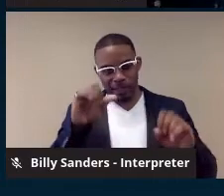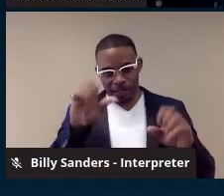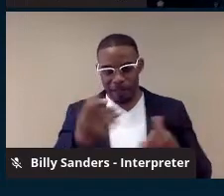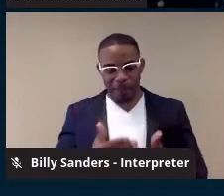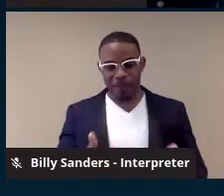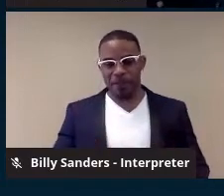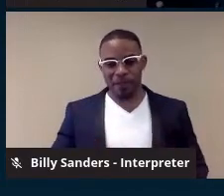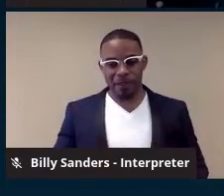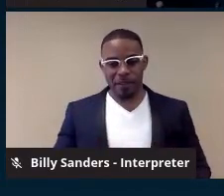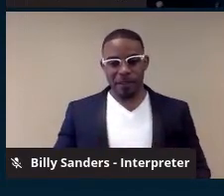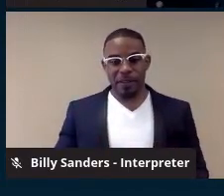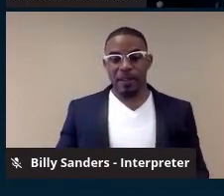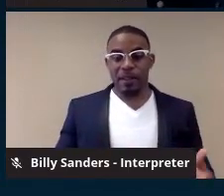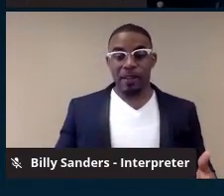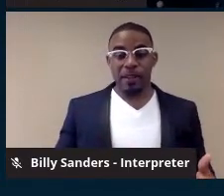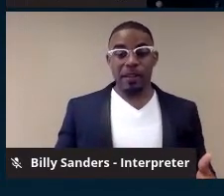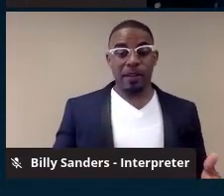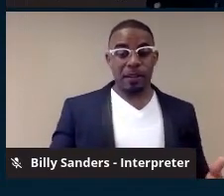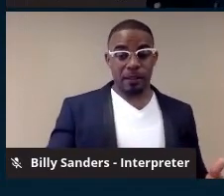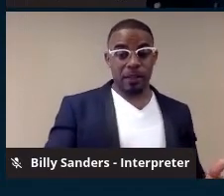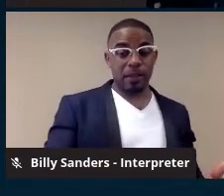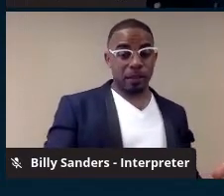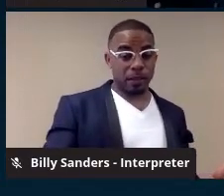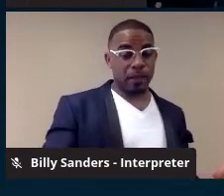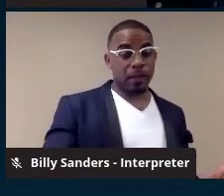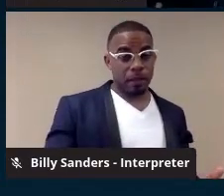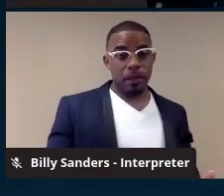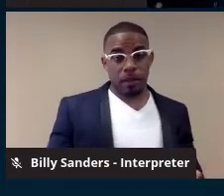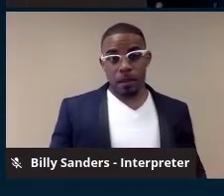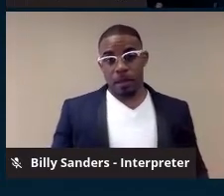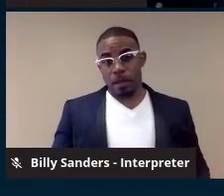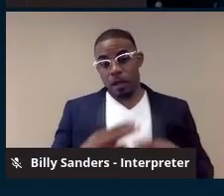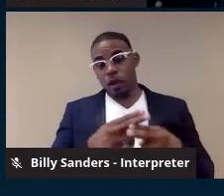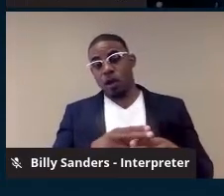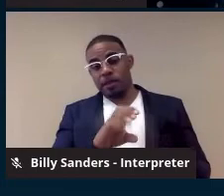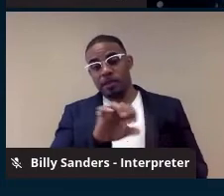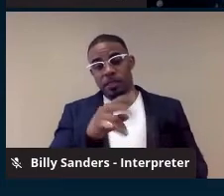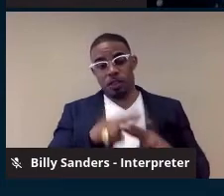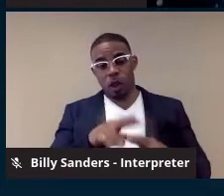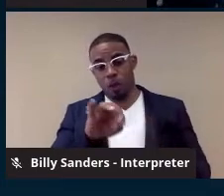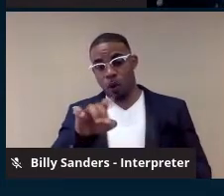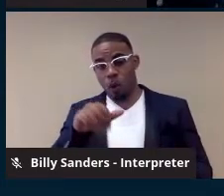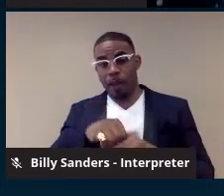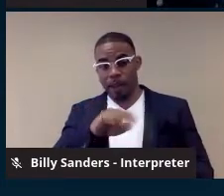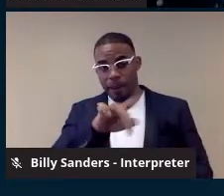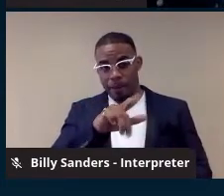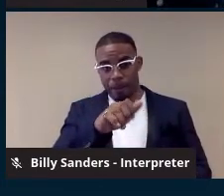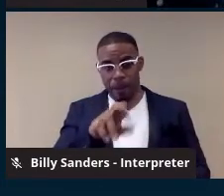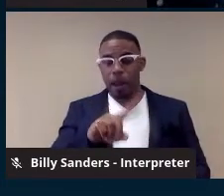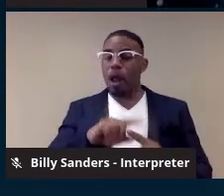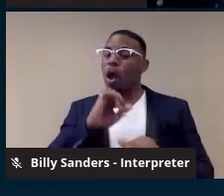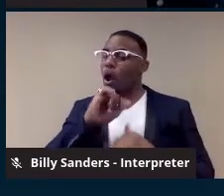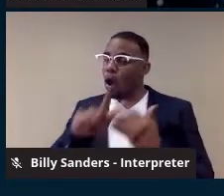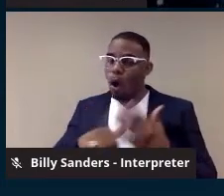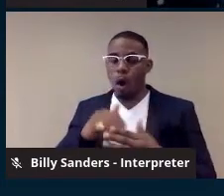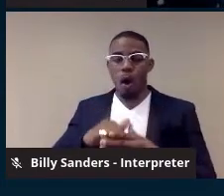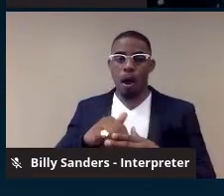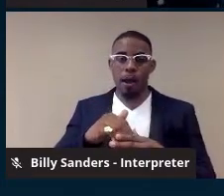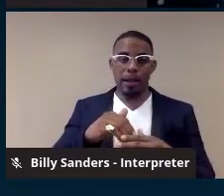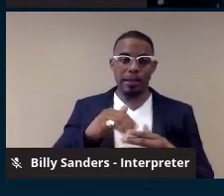It's it's calling the C# code in the browser, and this is all on a